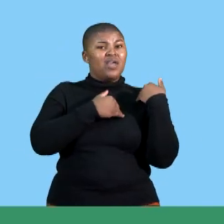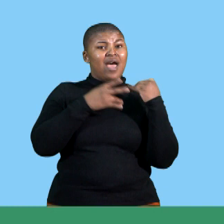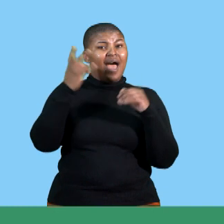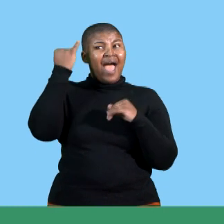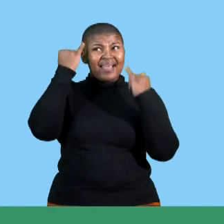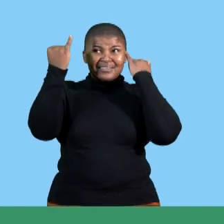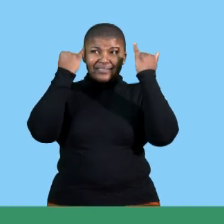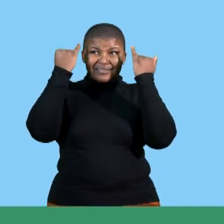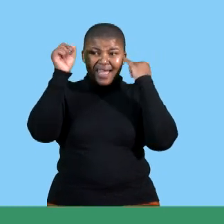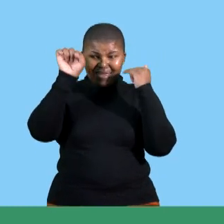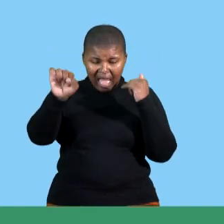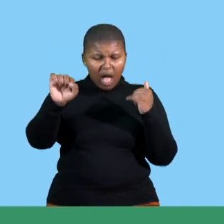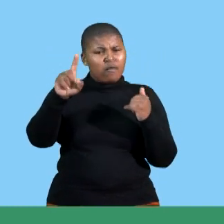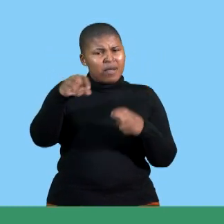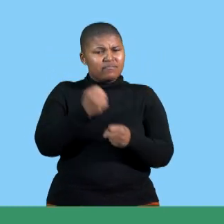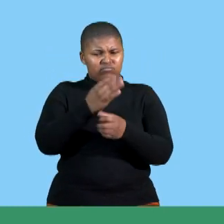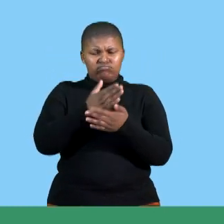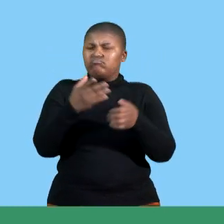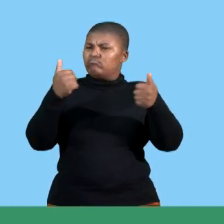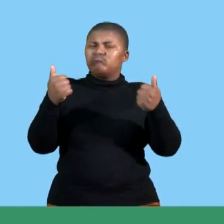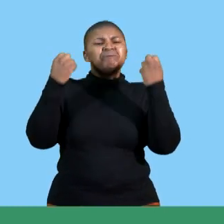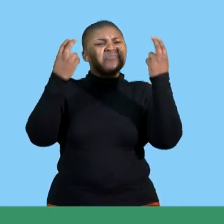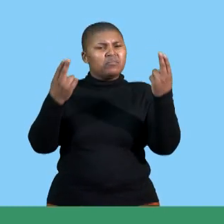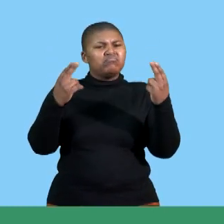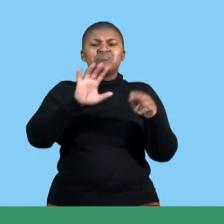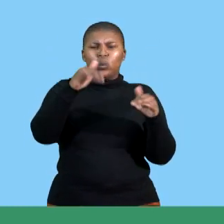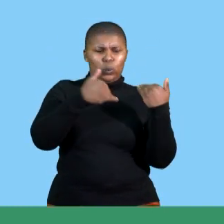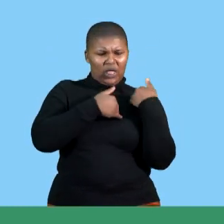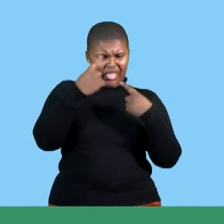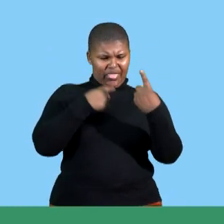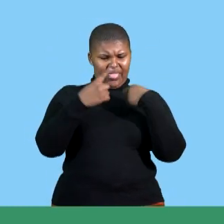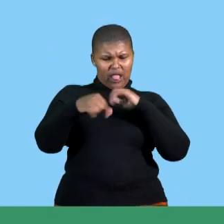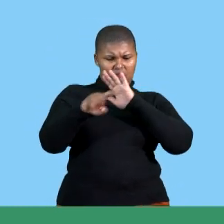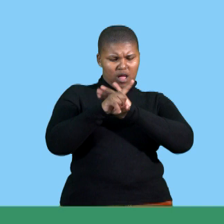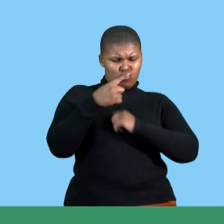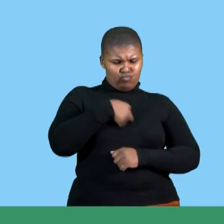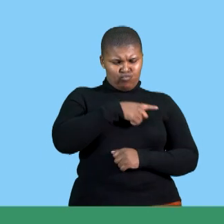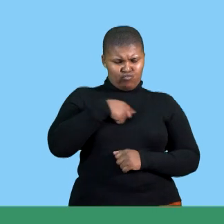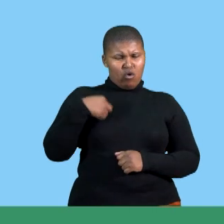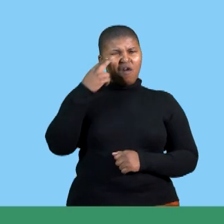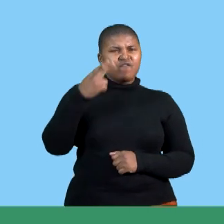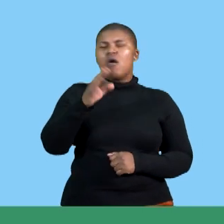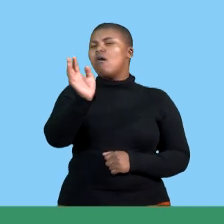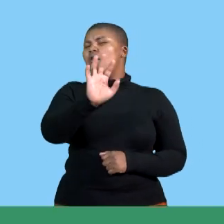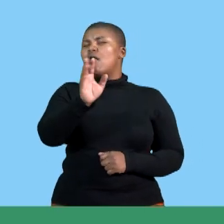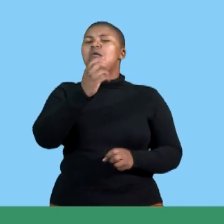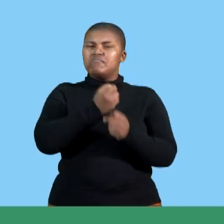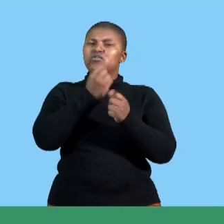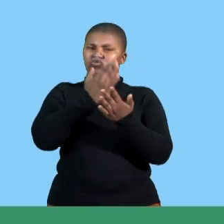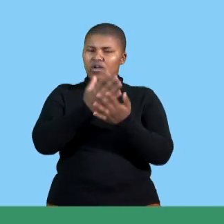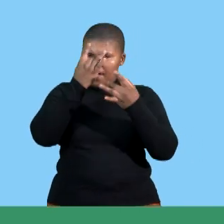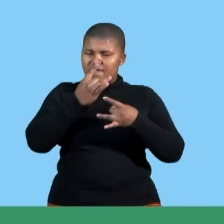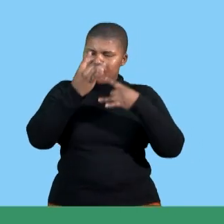their ideas. Reward achievement. If they did well, reward them. Allow them or encourage them